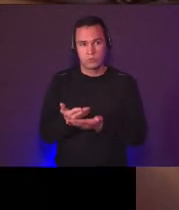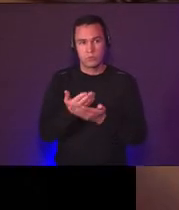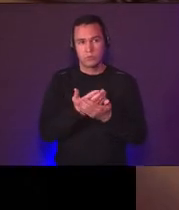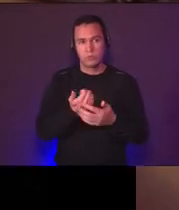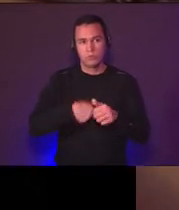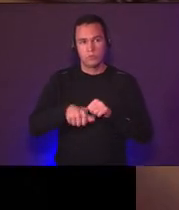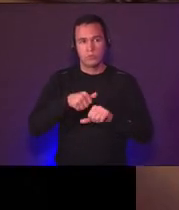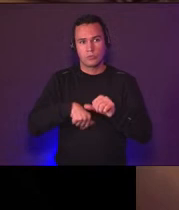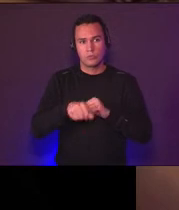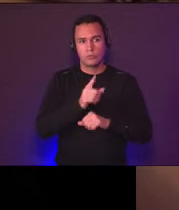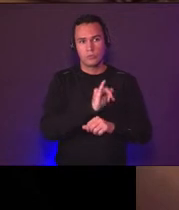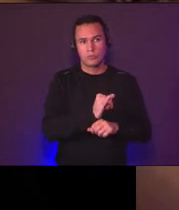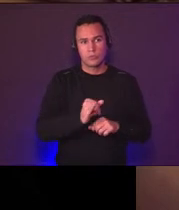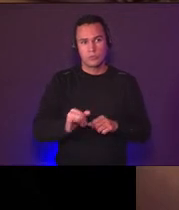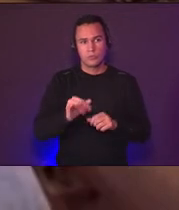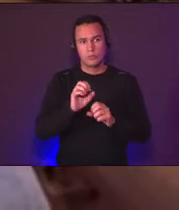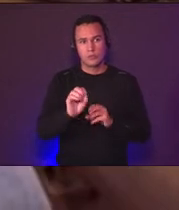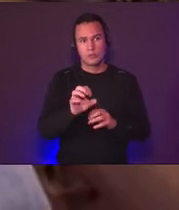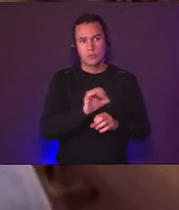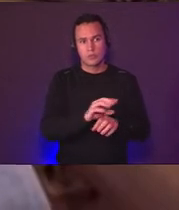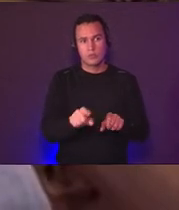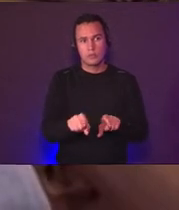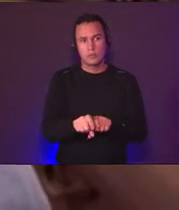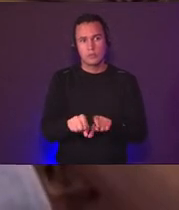I can't tell you how